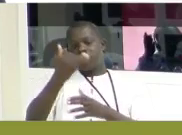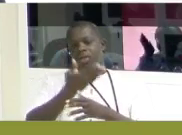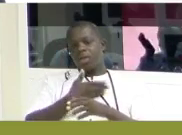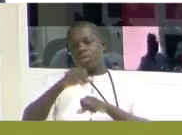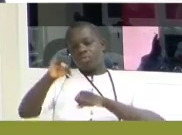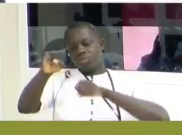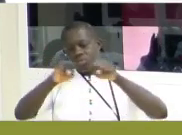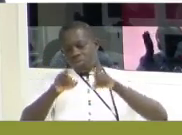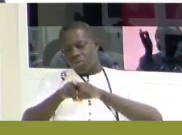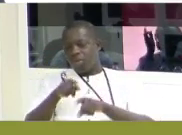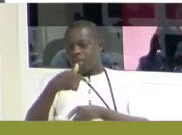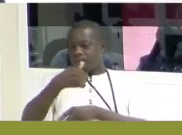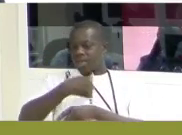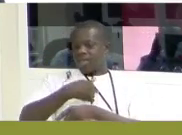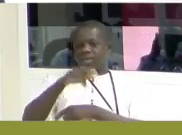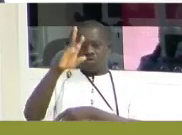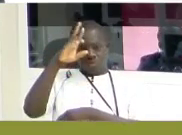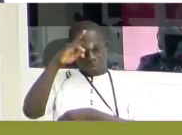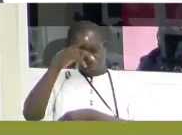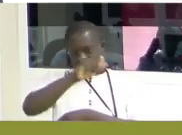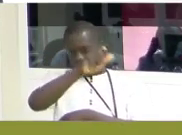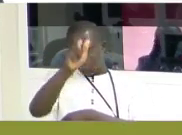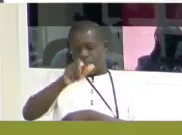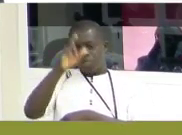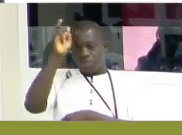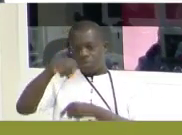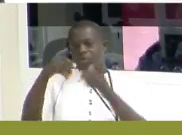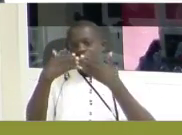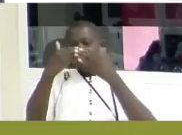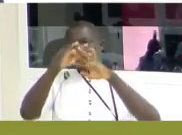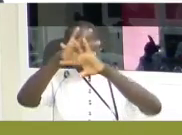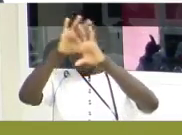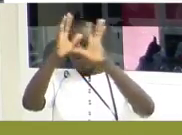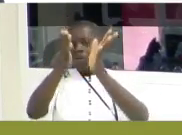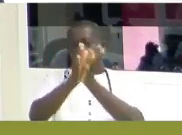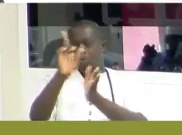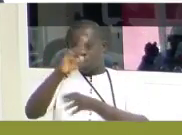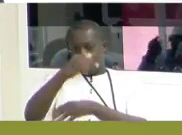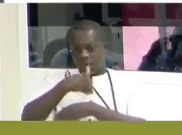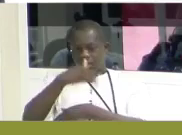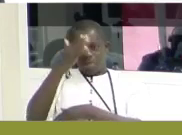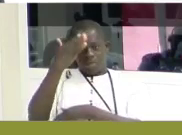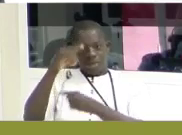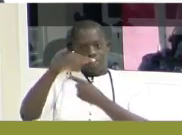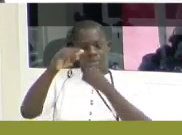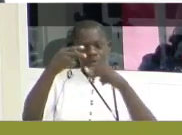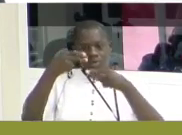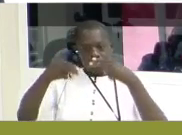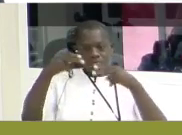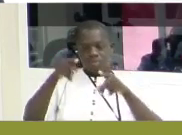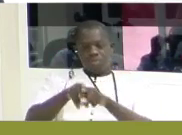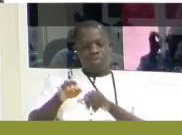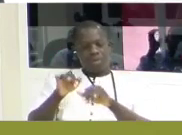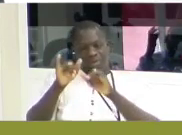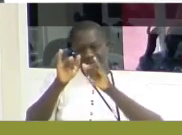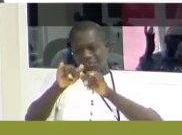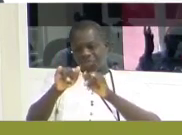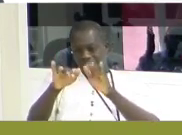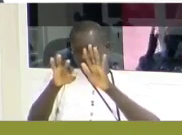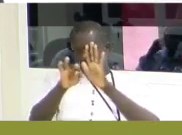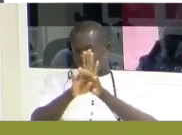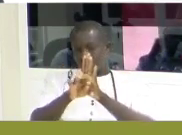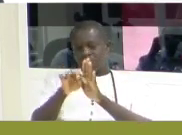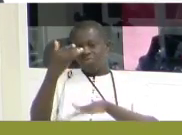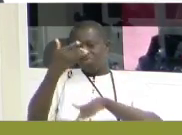am the suspect and I should tell them all what I know about this story. But I still maintain that I have never communicated with Panderimbai since